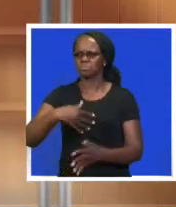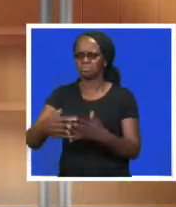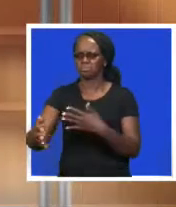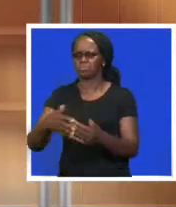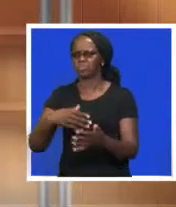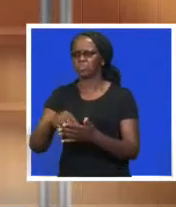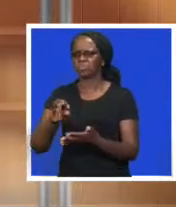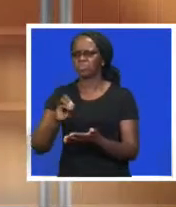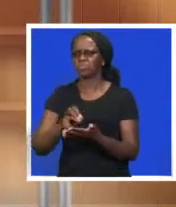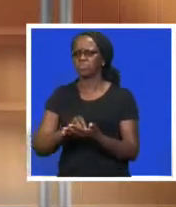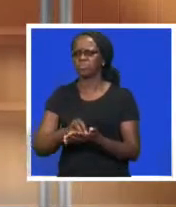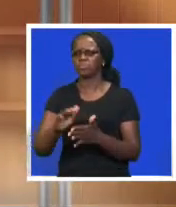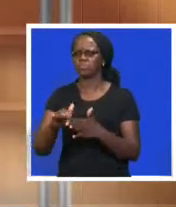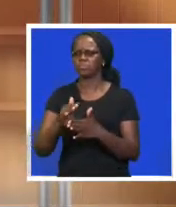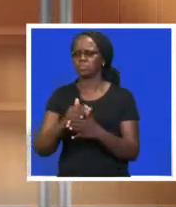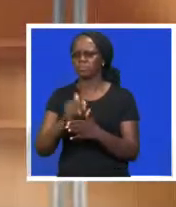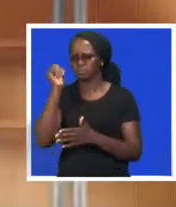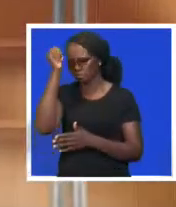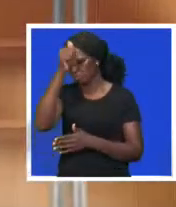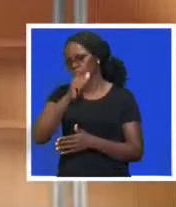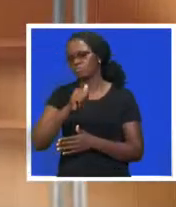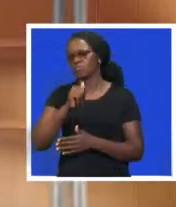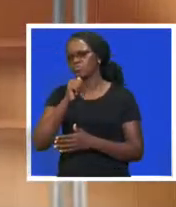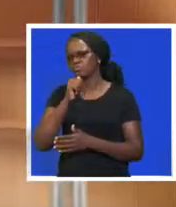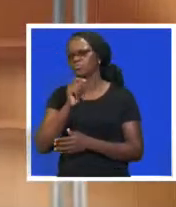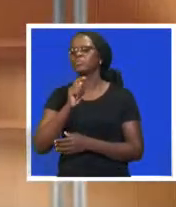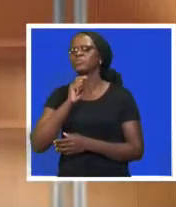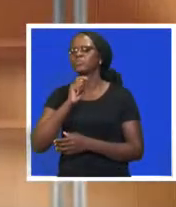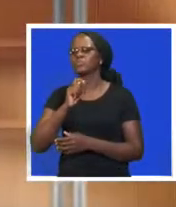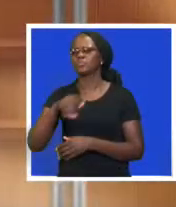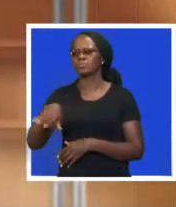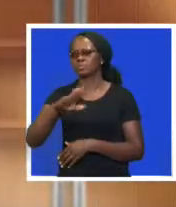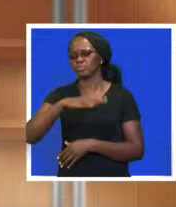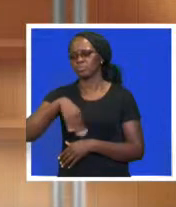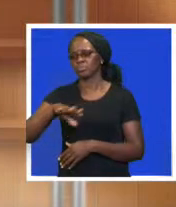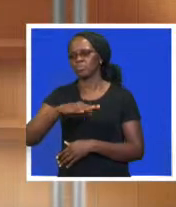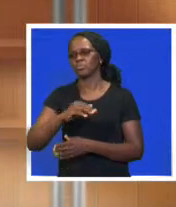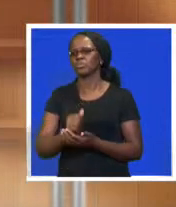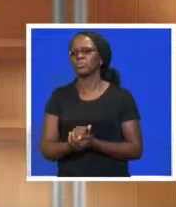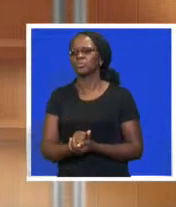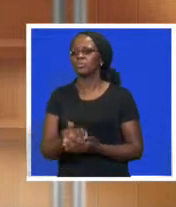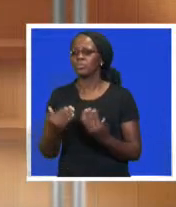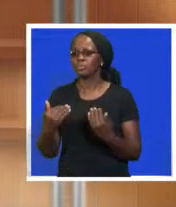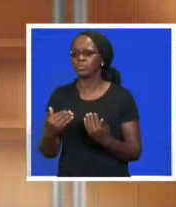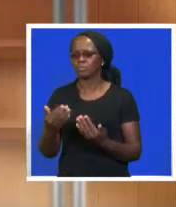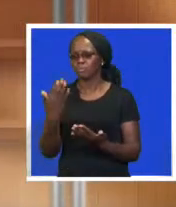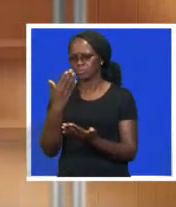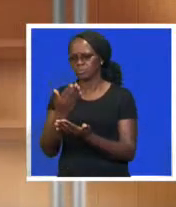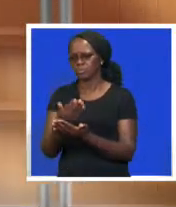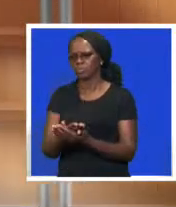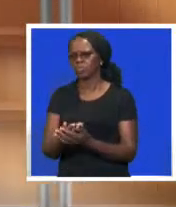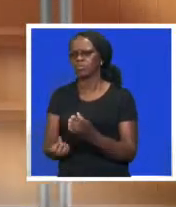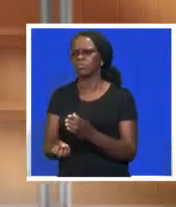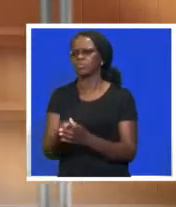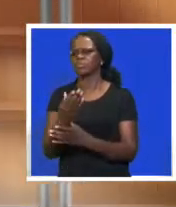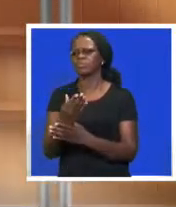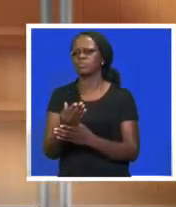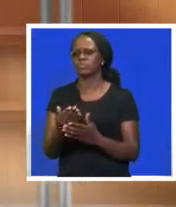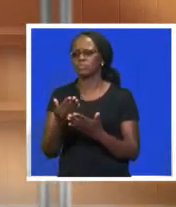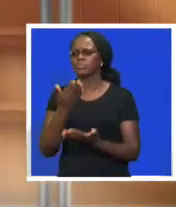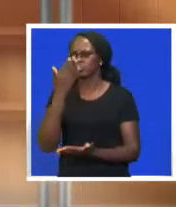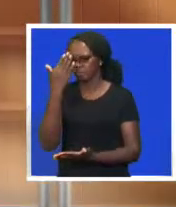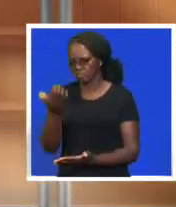created. I think that's all for now. Okay. Without wasting any time, you may begin your religious education lesson. Okay, thank you,